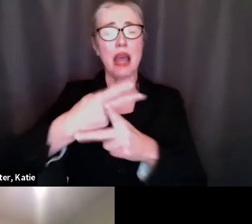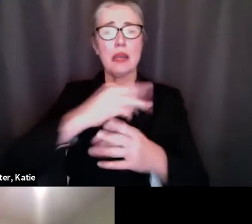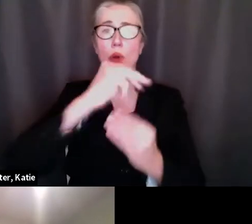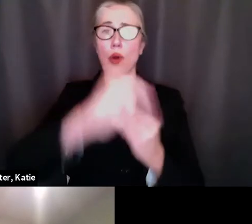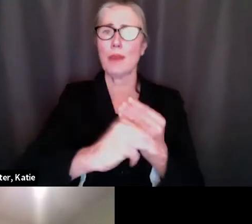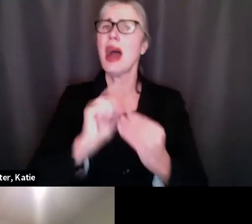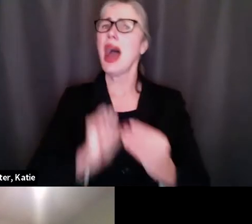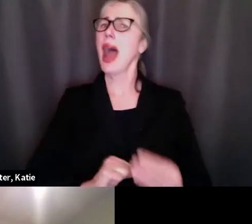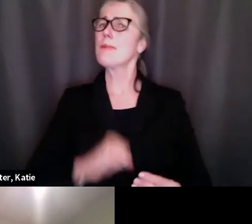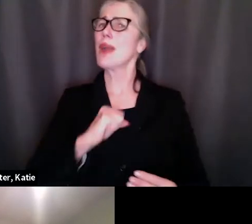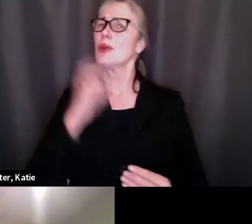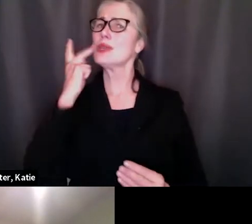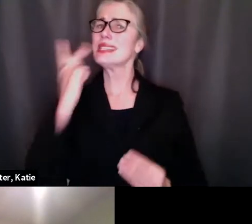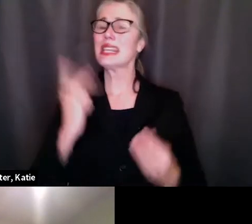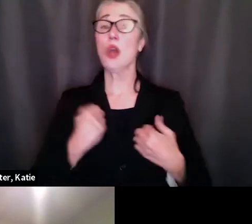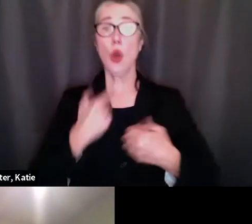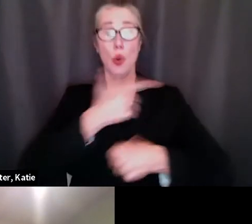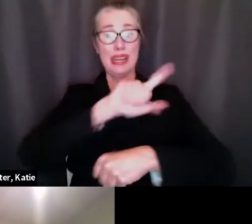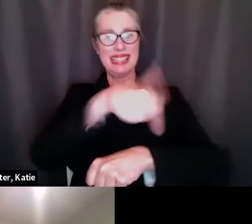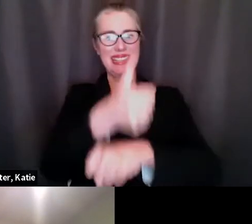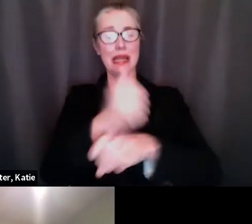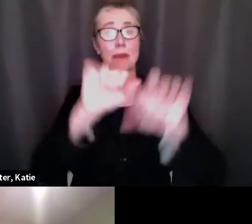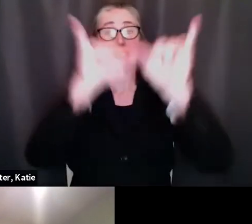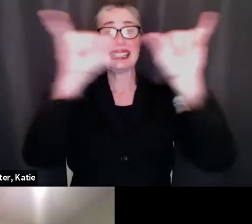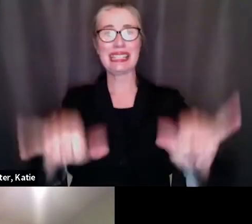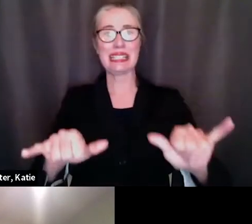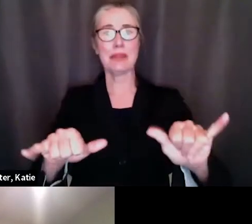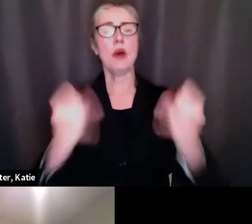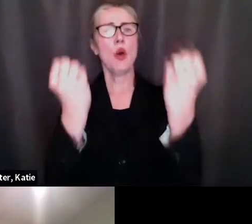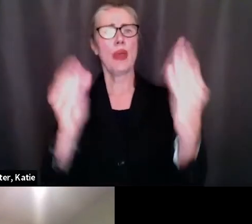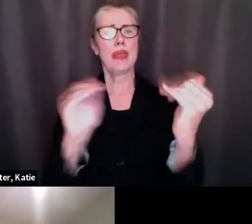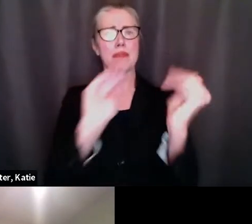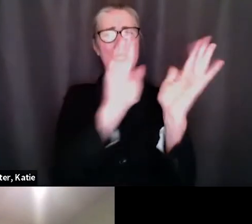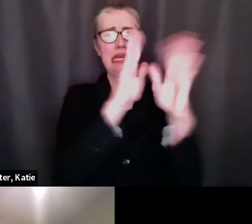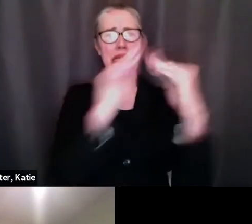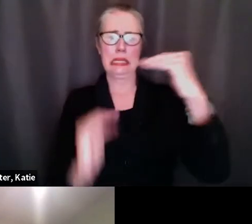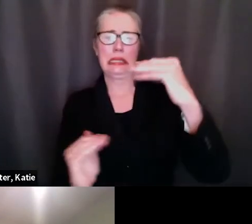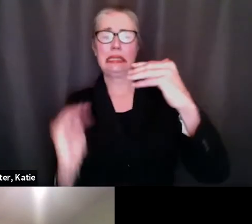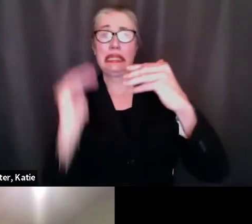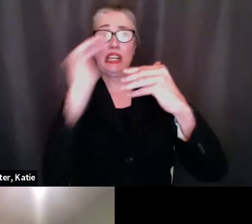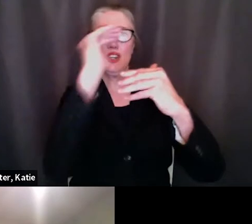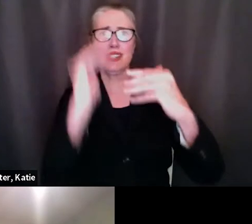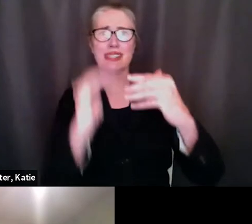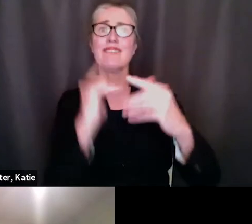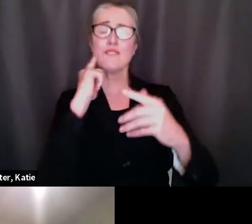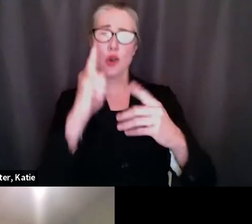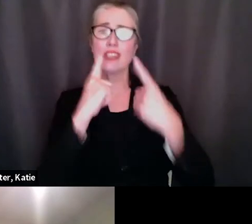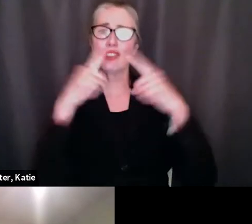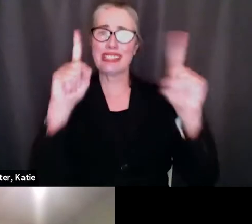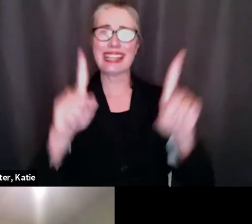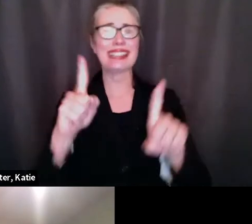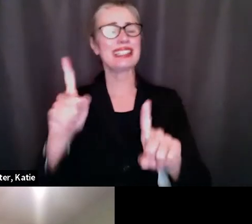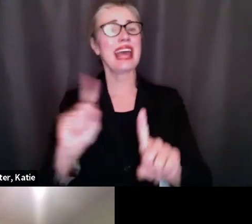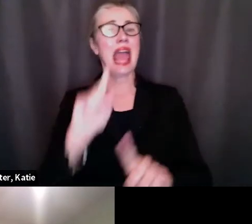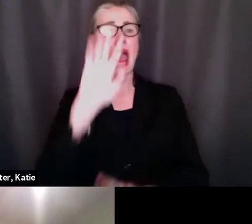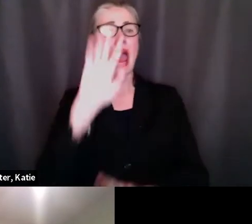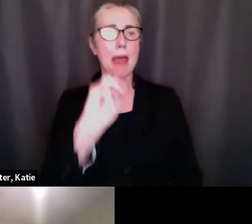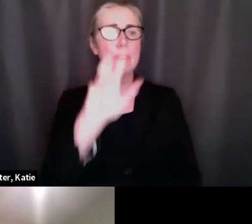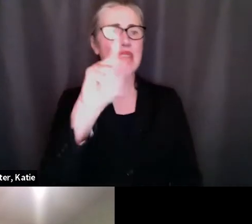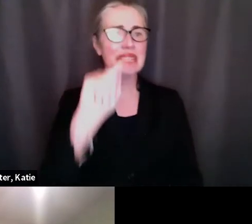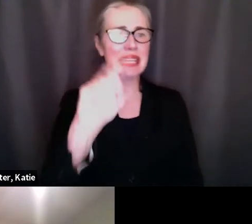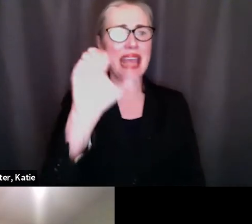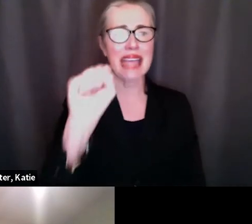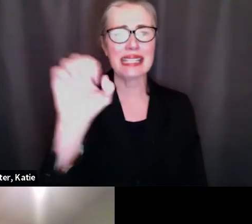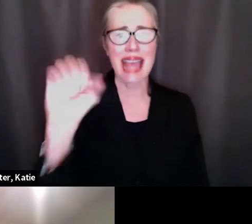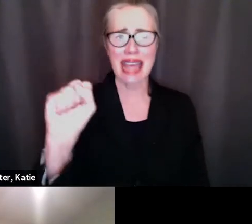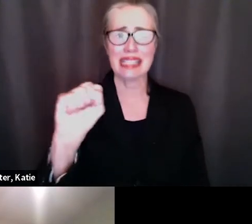multi-tiered system of support system mtss has been one of the most important changes to come about in the past few years our